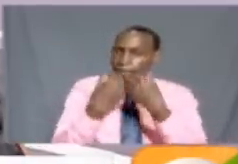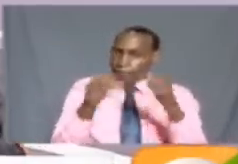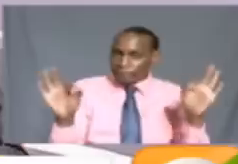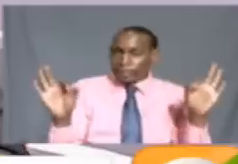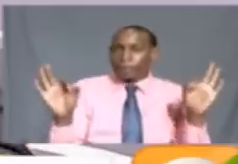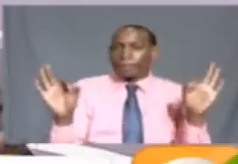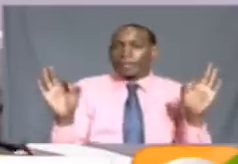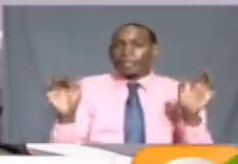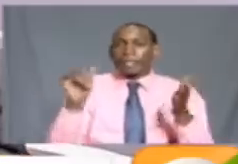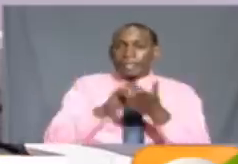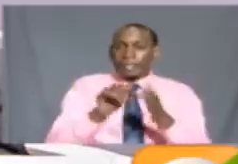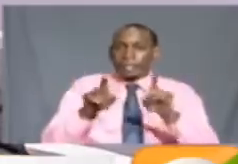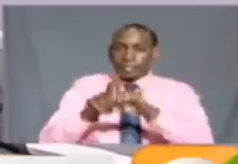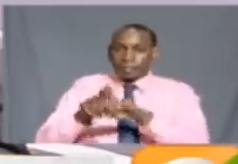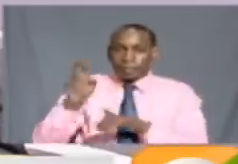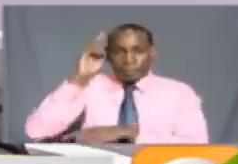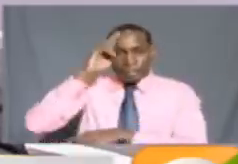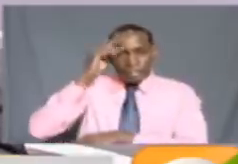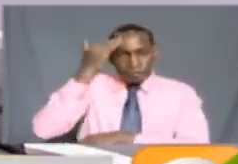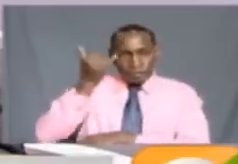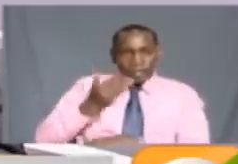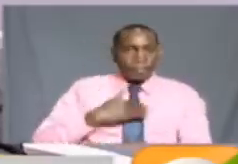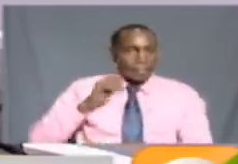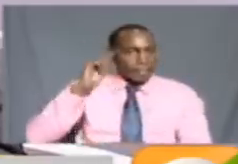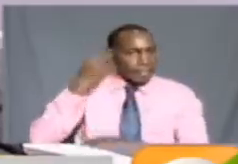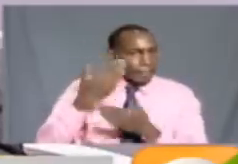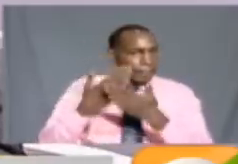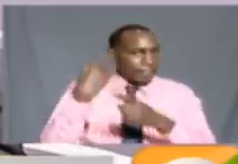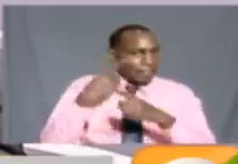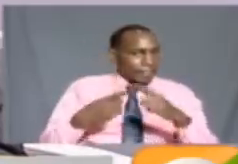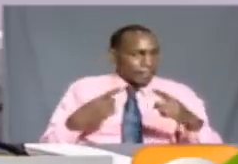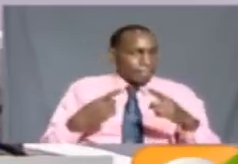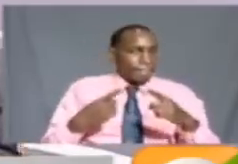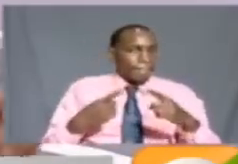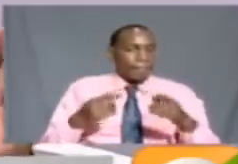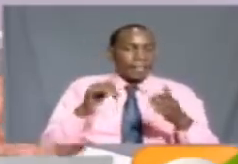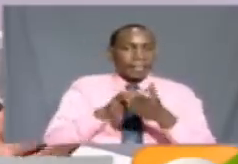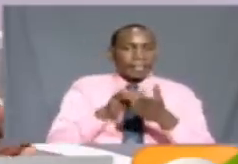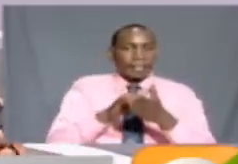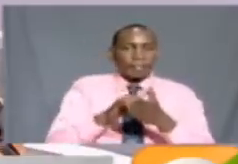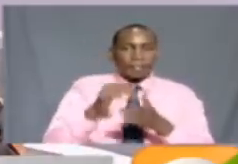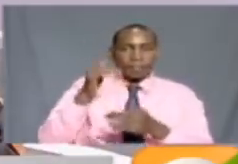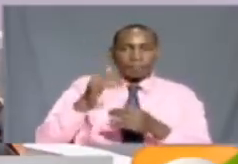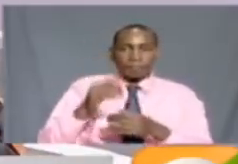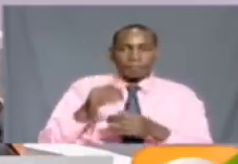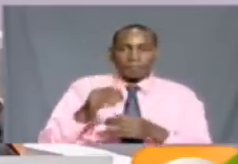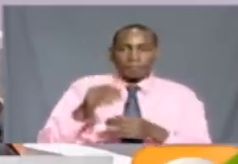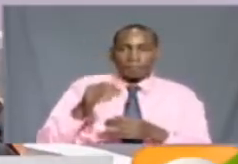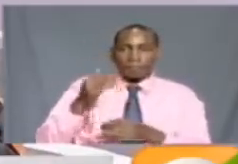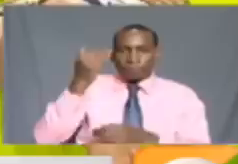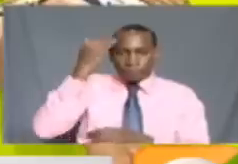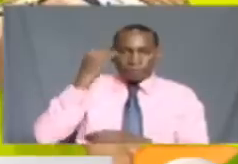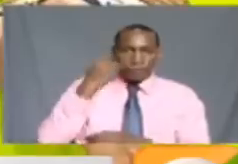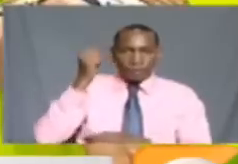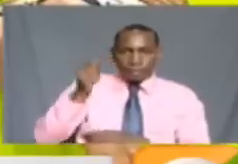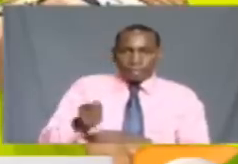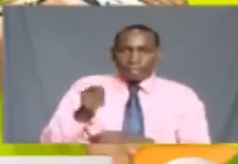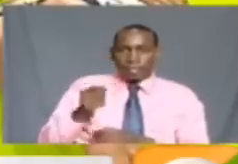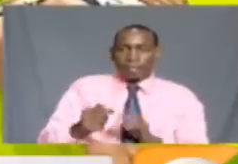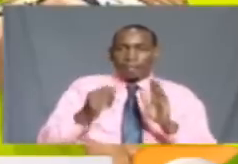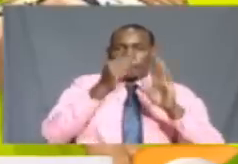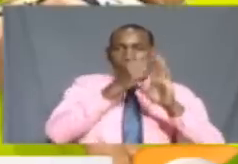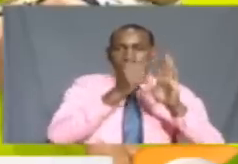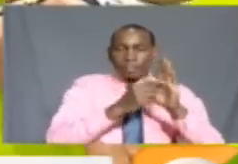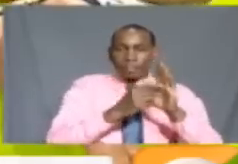of that. And that's the reason why, I think it was last year, the year before, there was this judgment that came out and it was ranked the